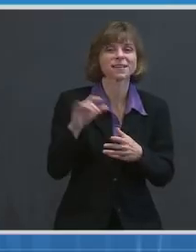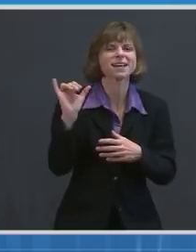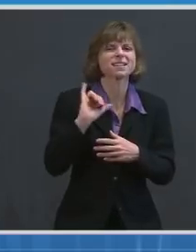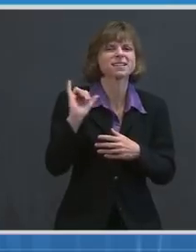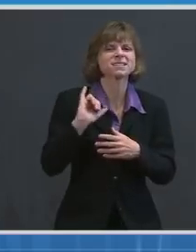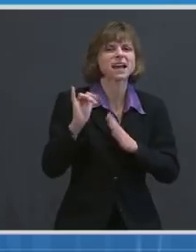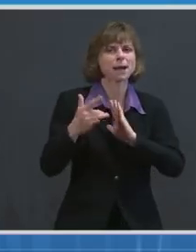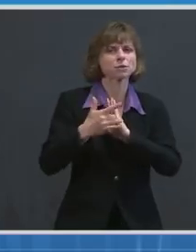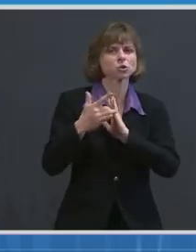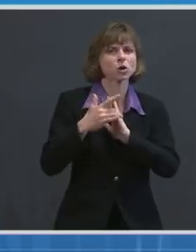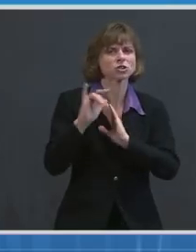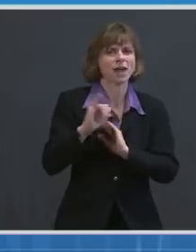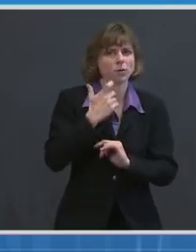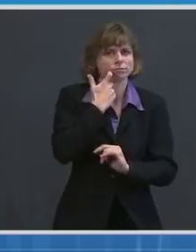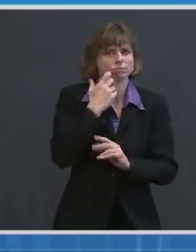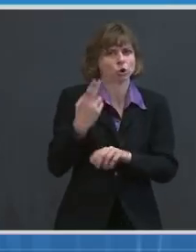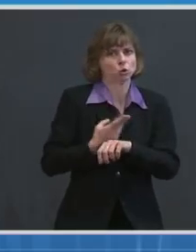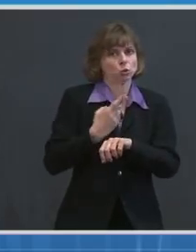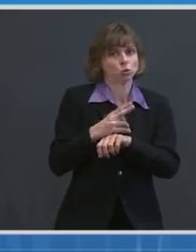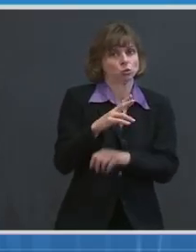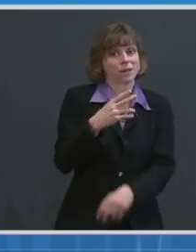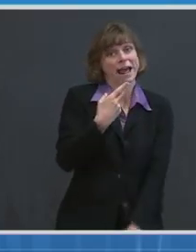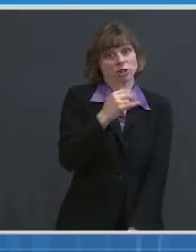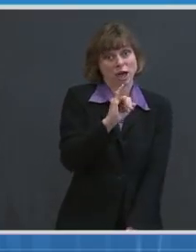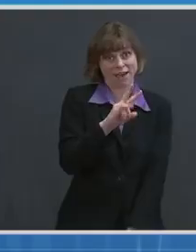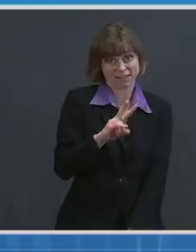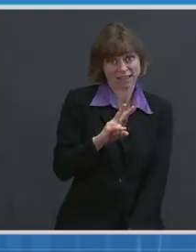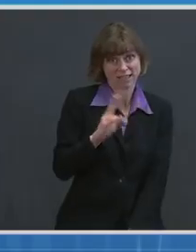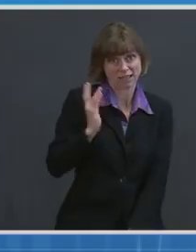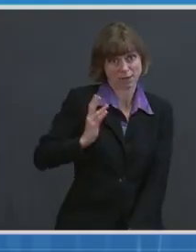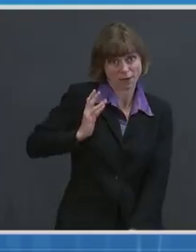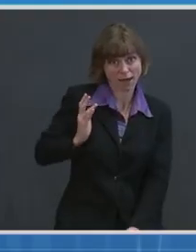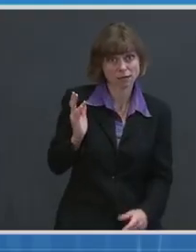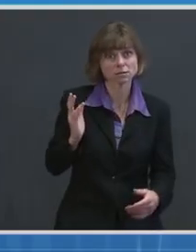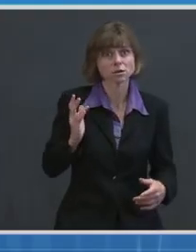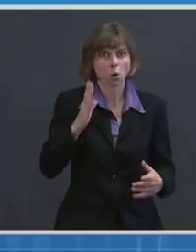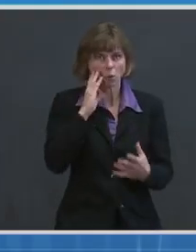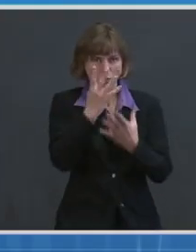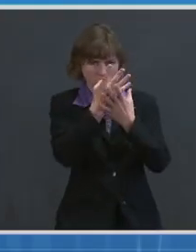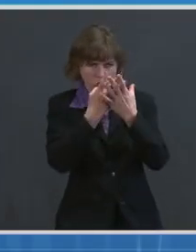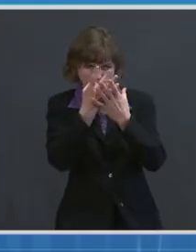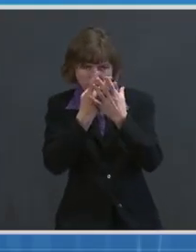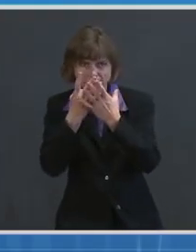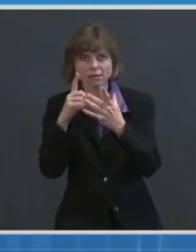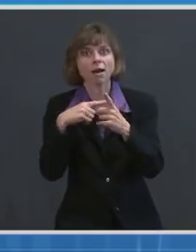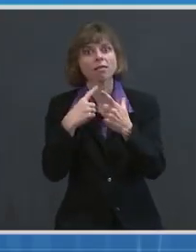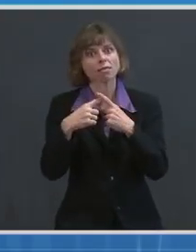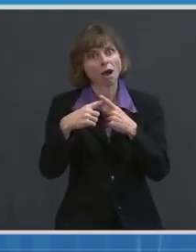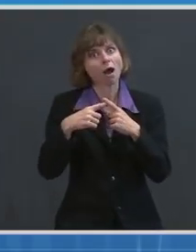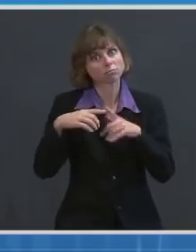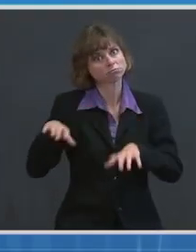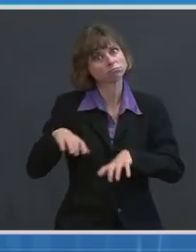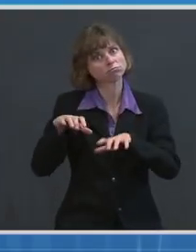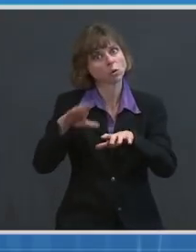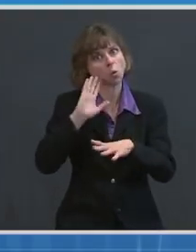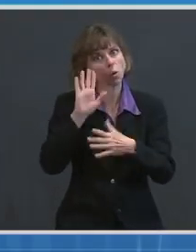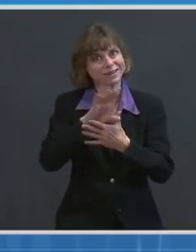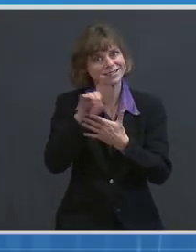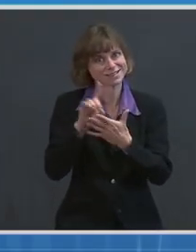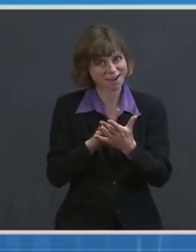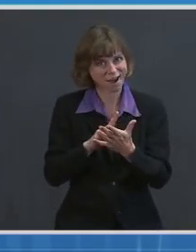strategy that was used with HIV, we will be screening and then proactively